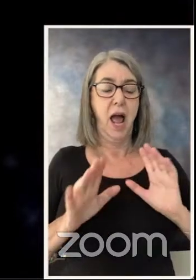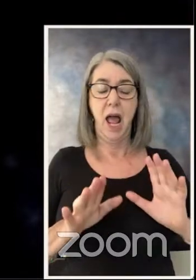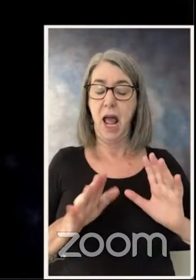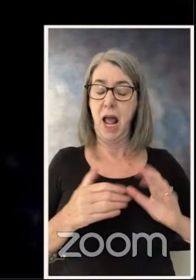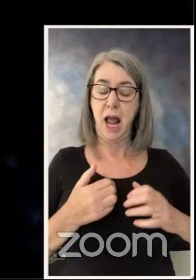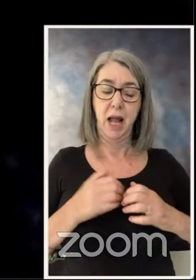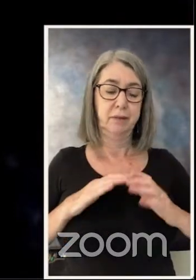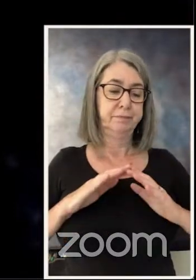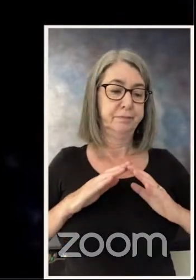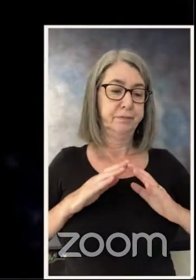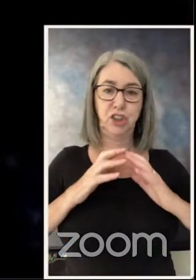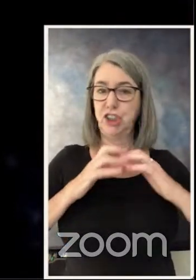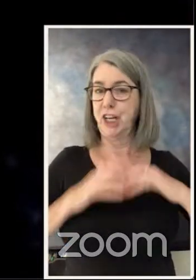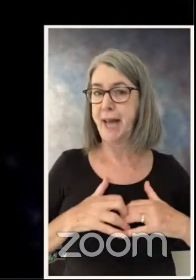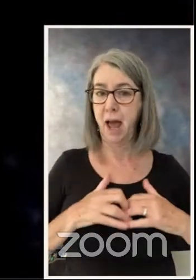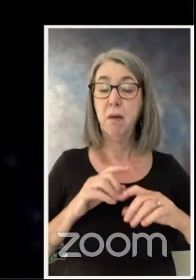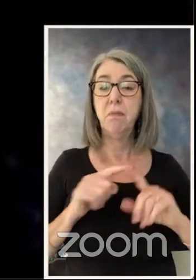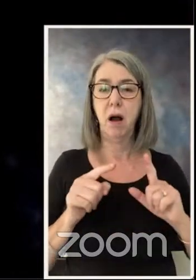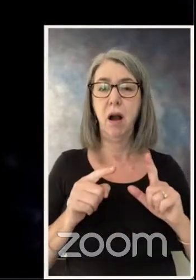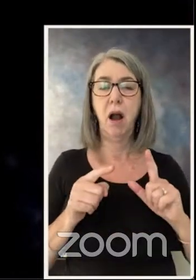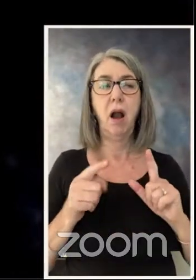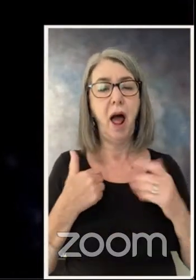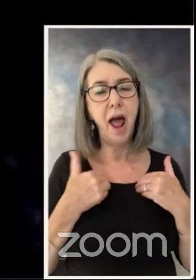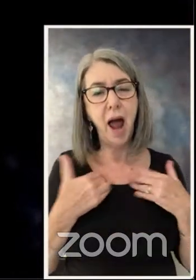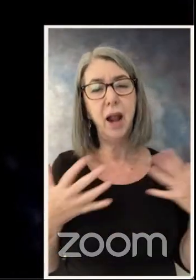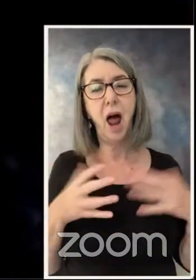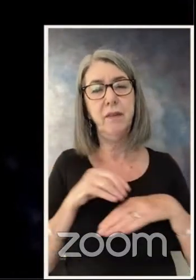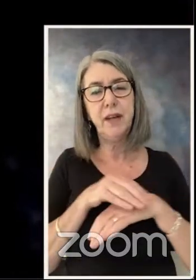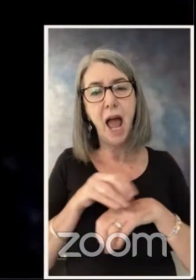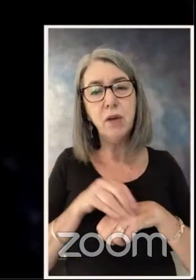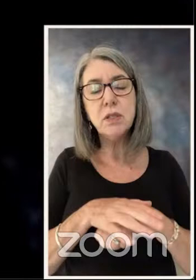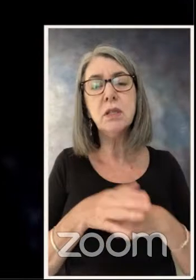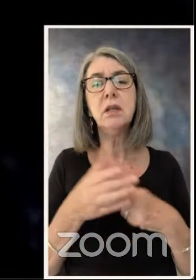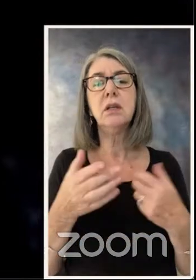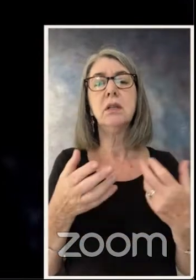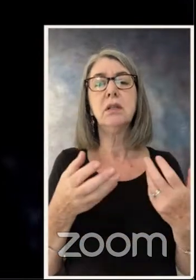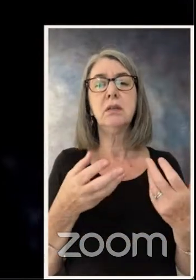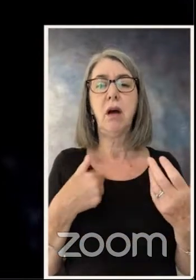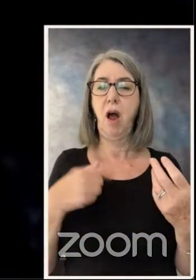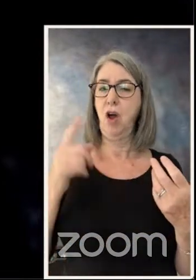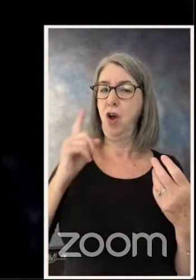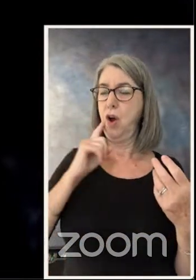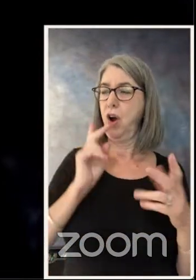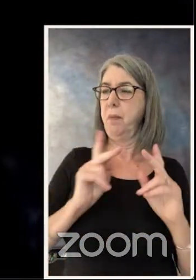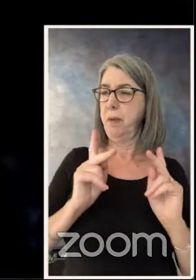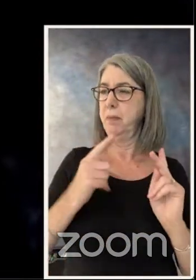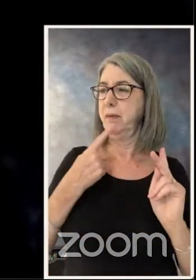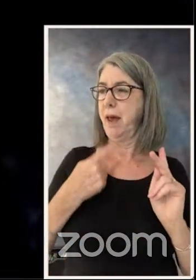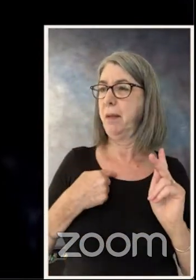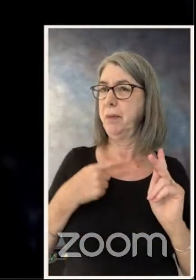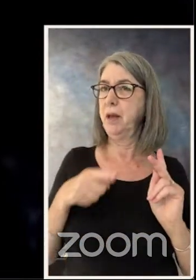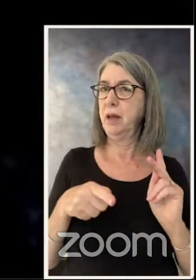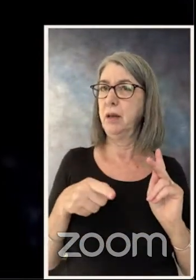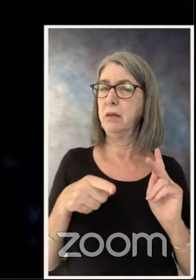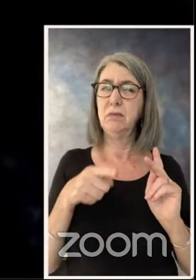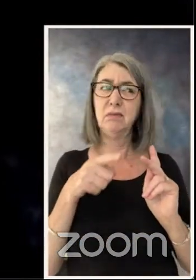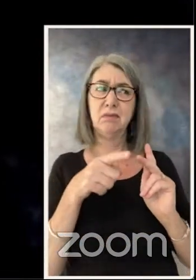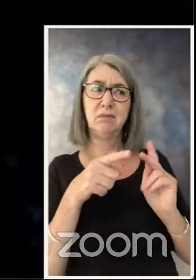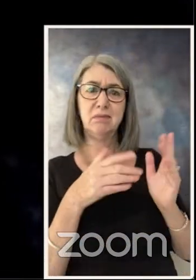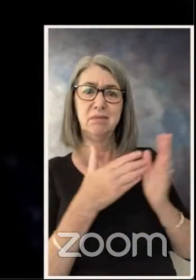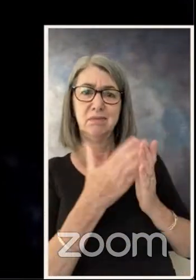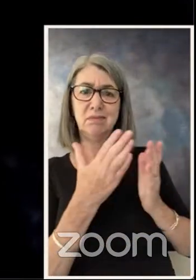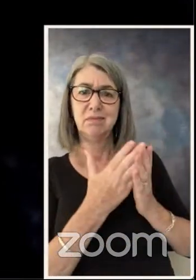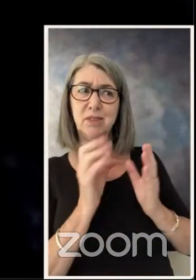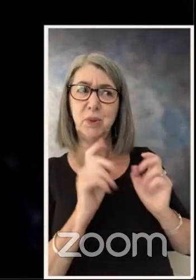down. But I've went through a lot of counseling, and I've heard a lot of people like tell me it's